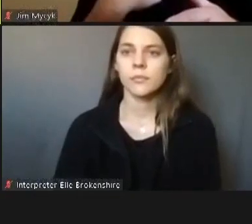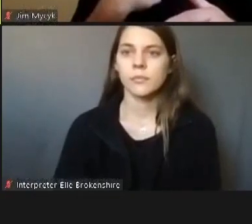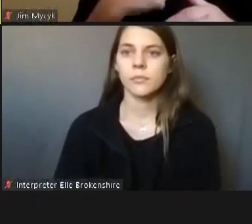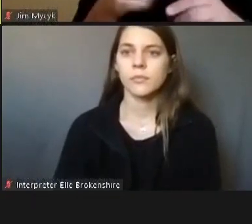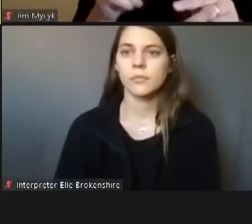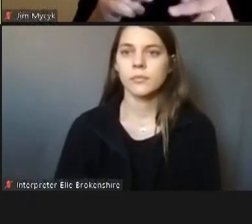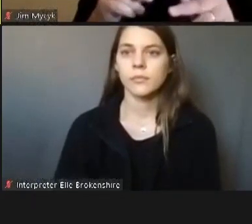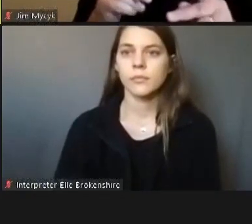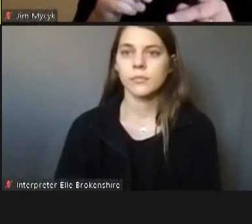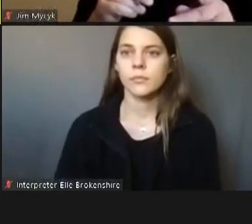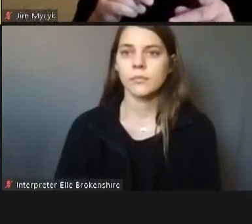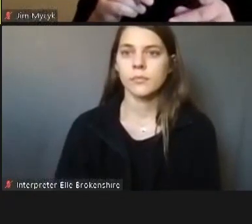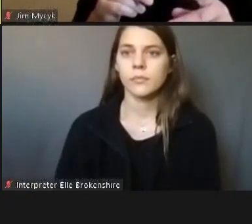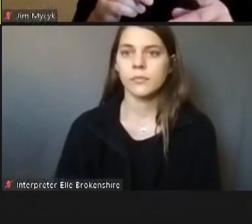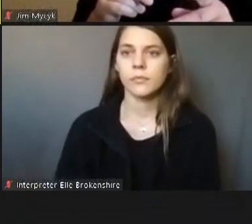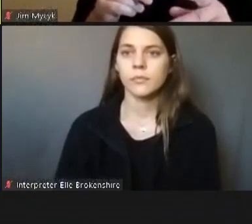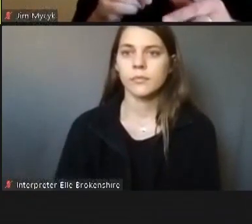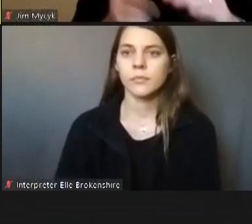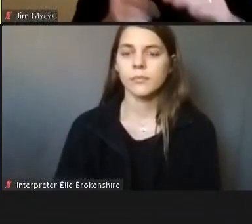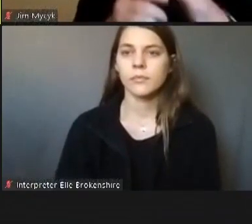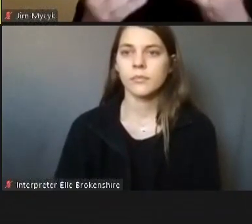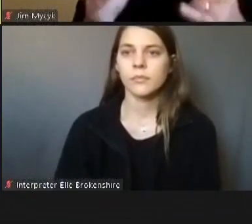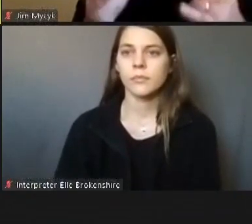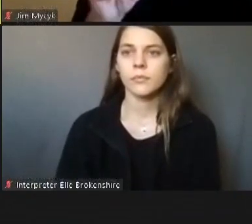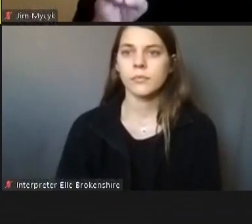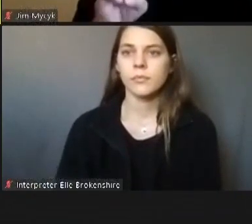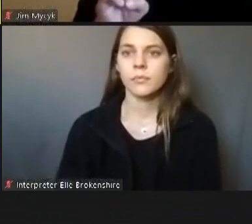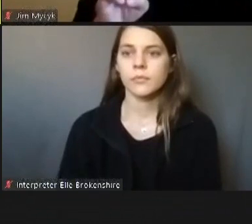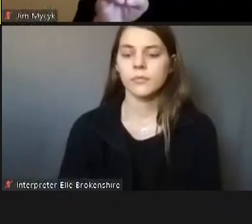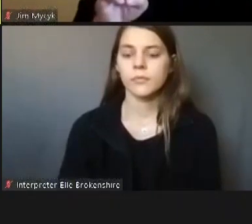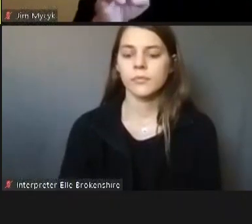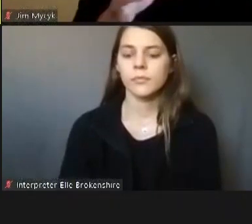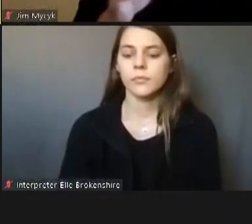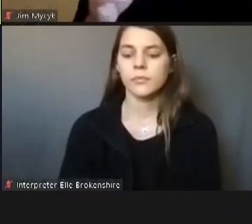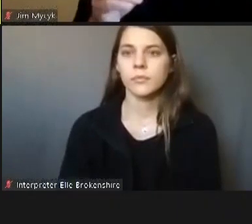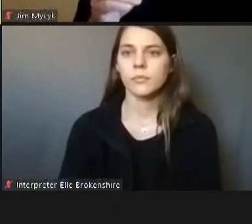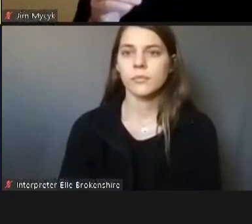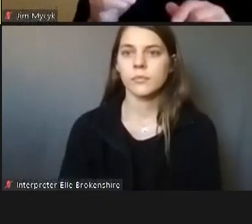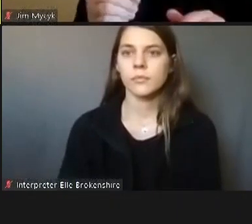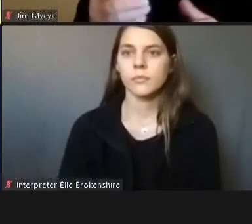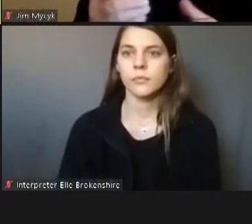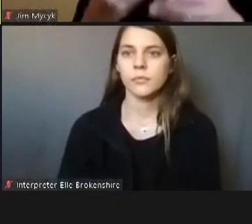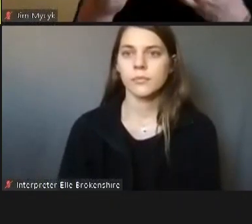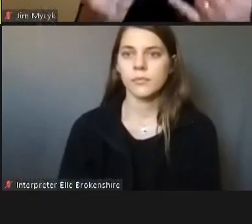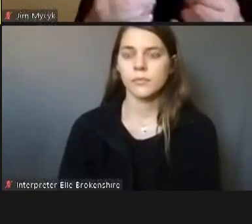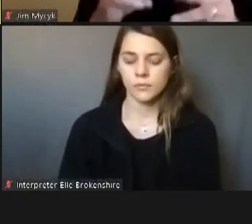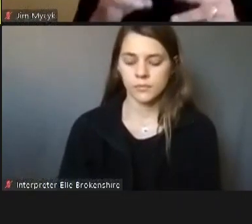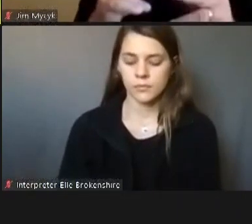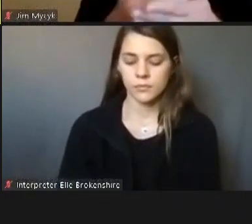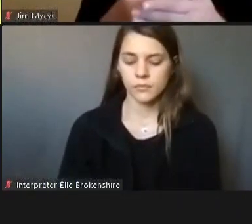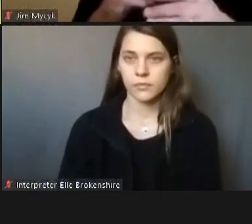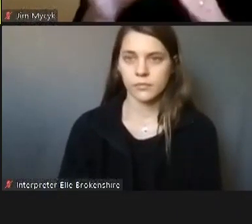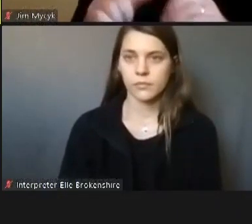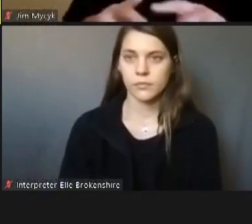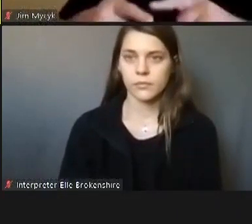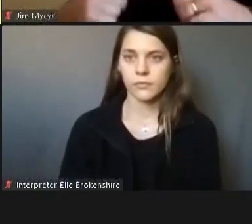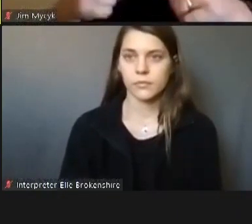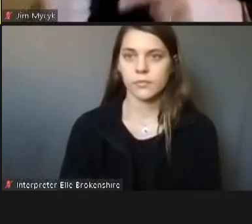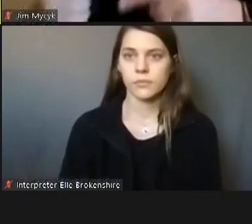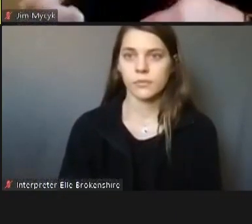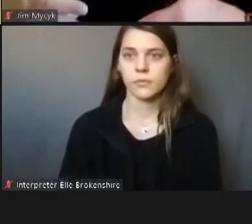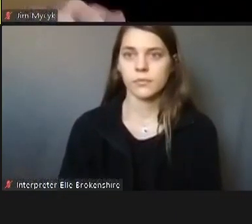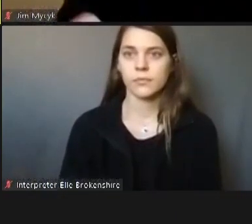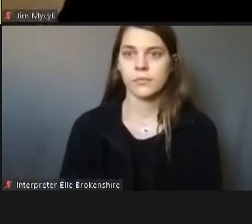permitted under the current code and what is now permitted in the new code. I think the easiest